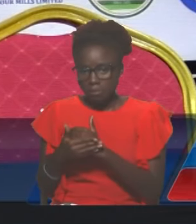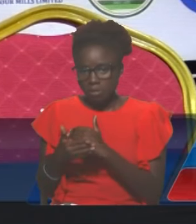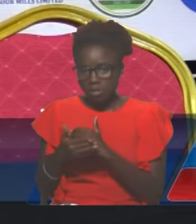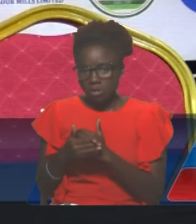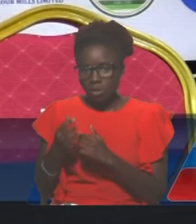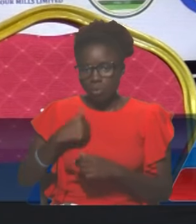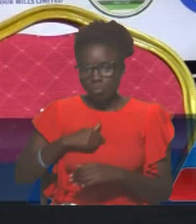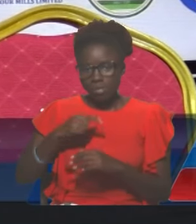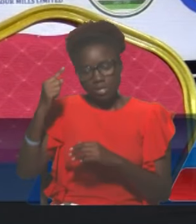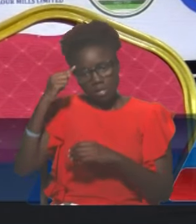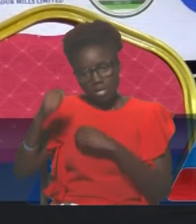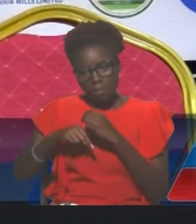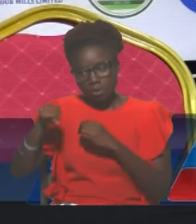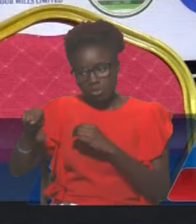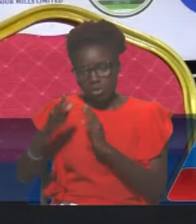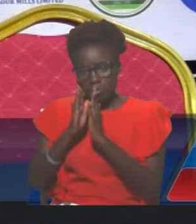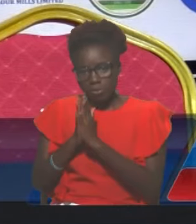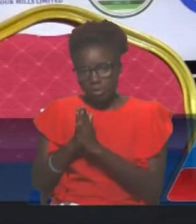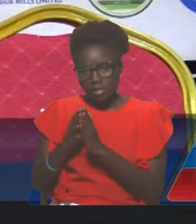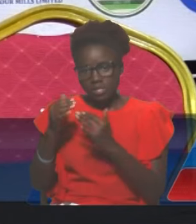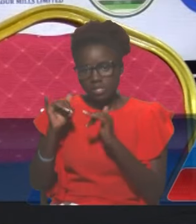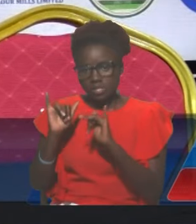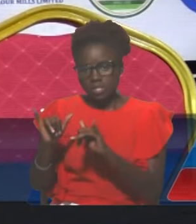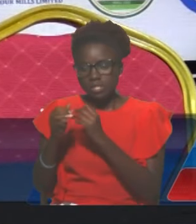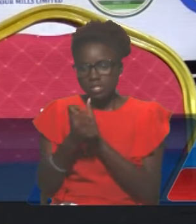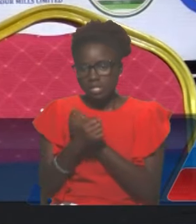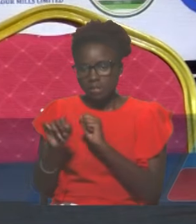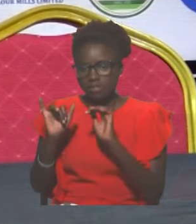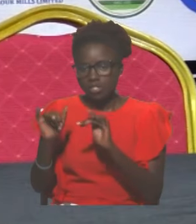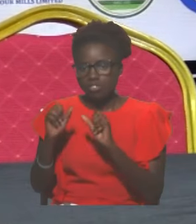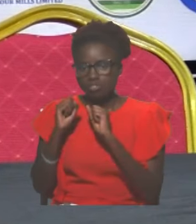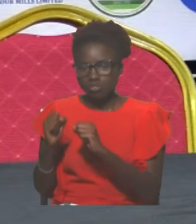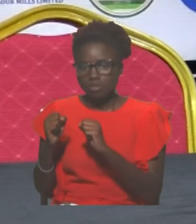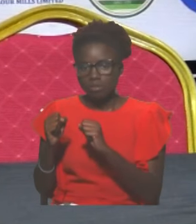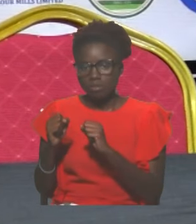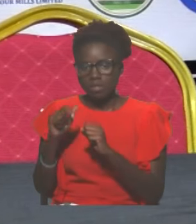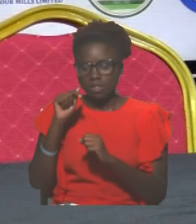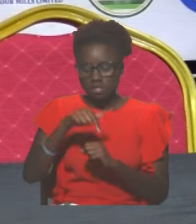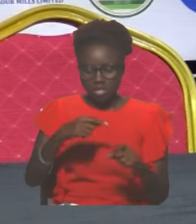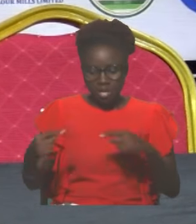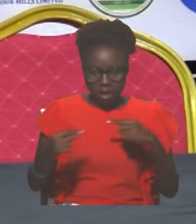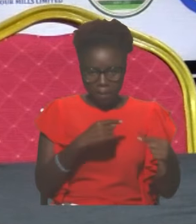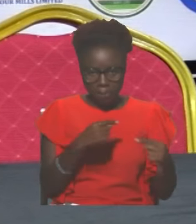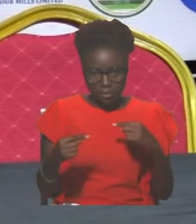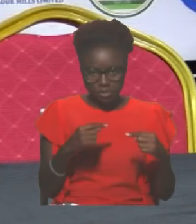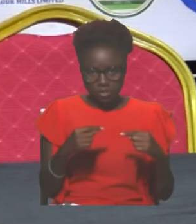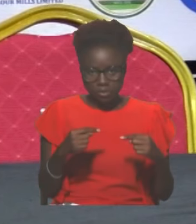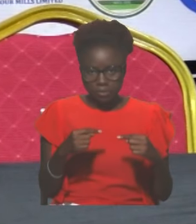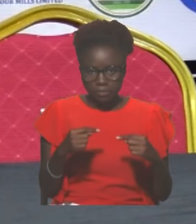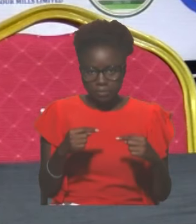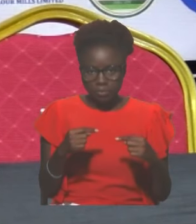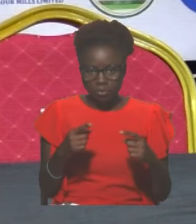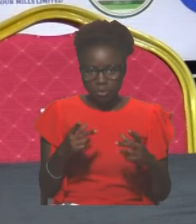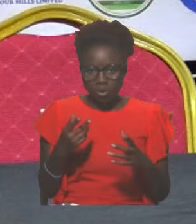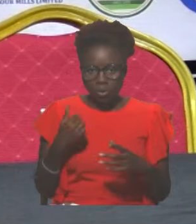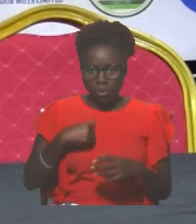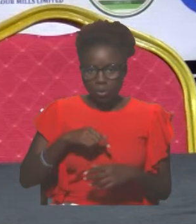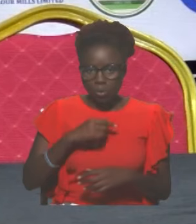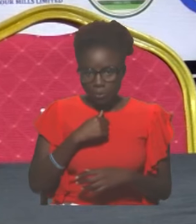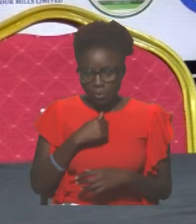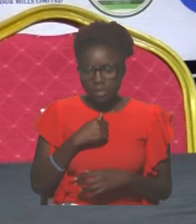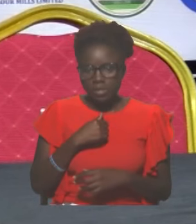prayers are with them. Stay safe and stay strong. This game is really about, and we spoke about, making sure we can go out